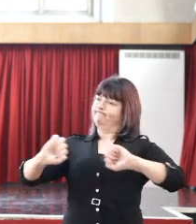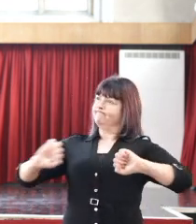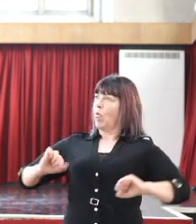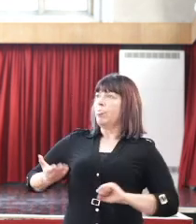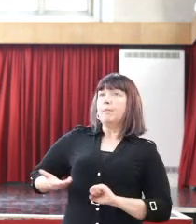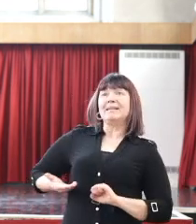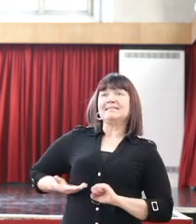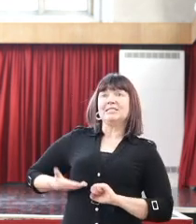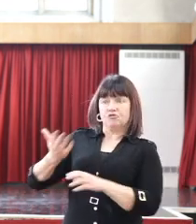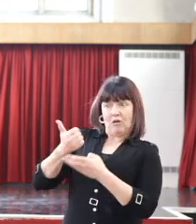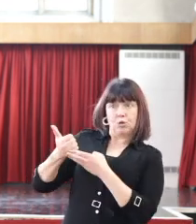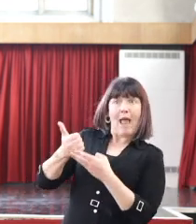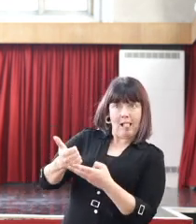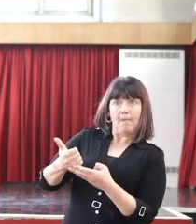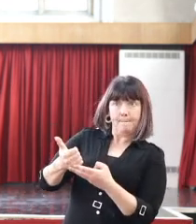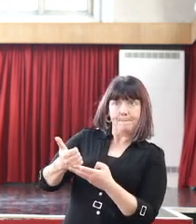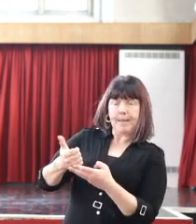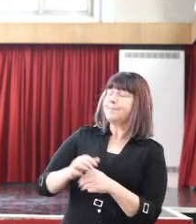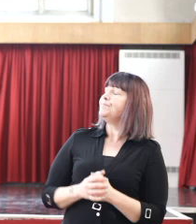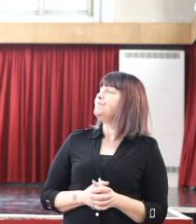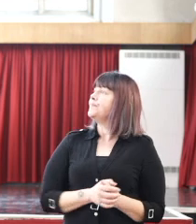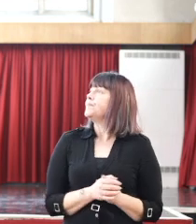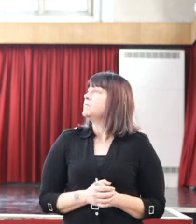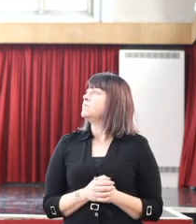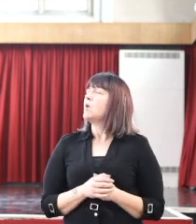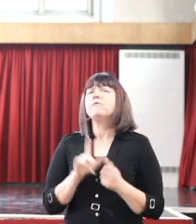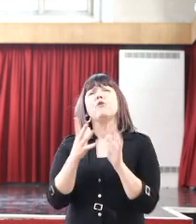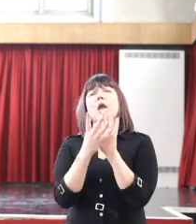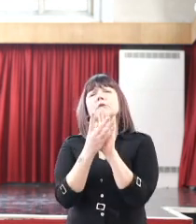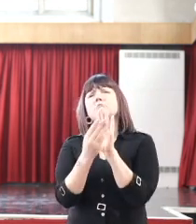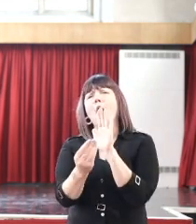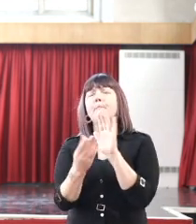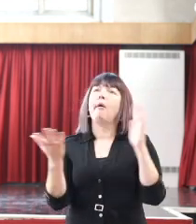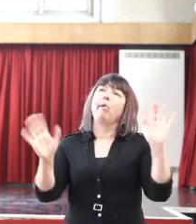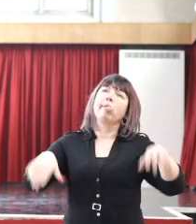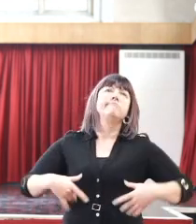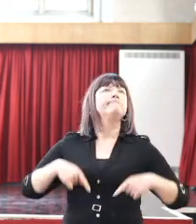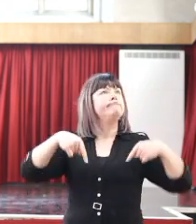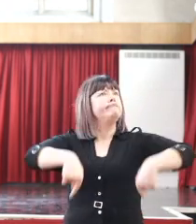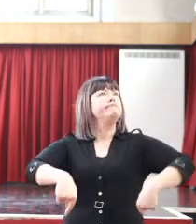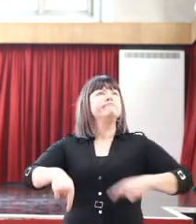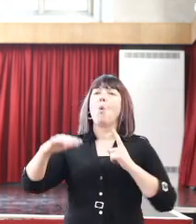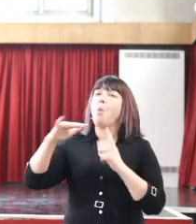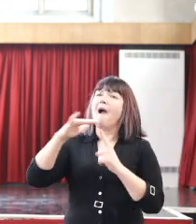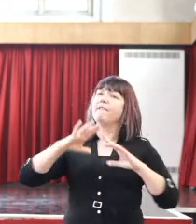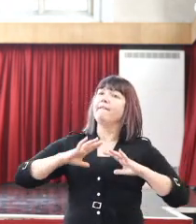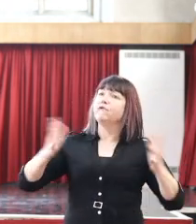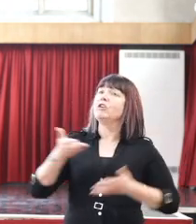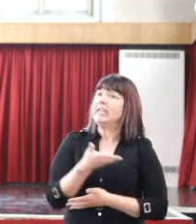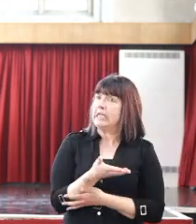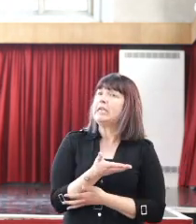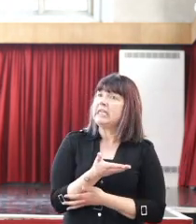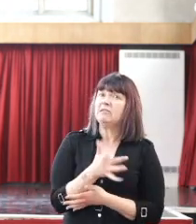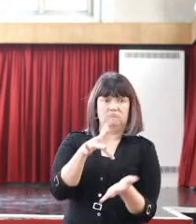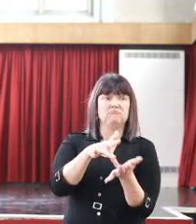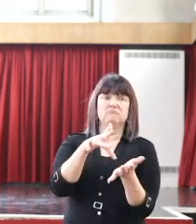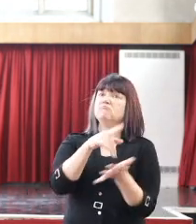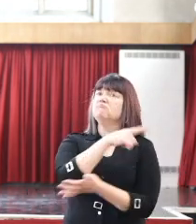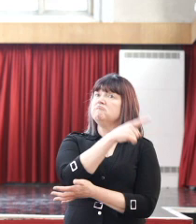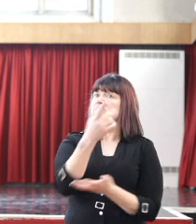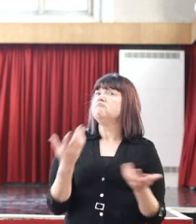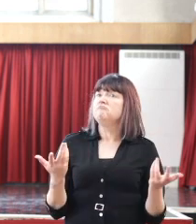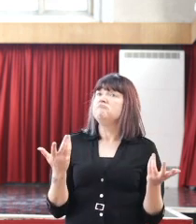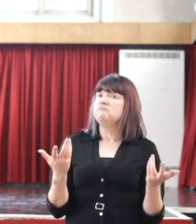that voice for business. We do things like we provide the free Wi-Fi in the city centre in all the urban areas.